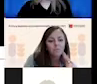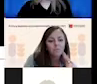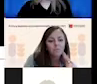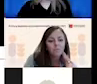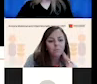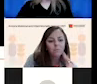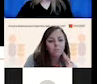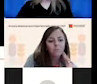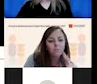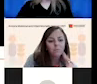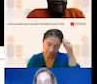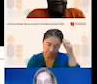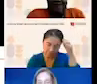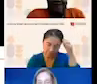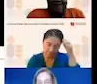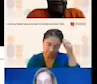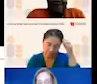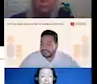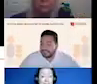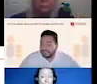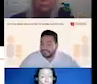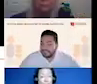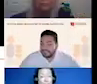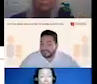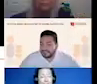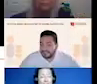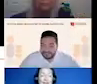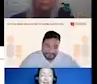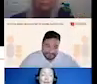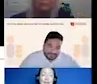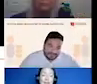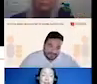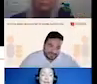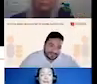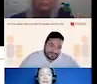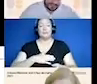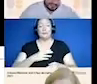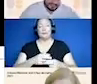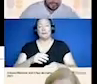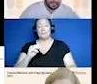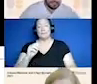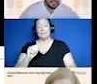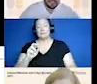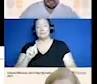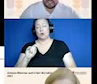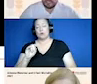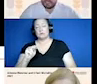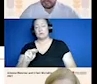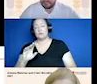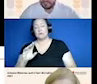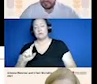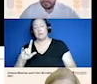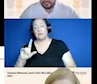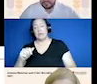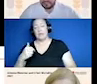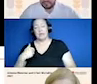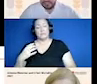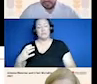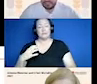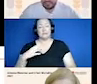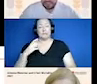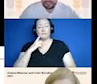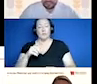we made it here towards the end. So again, buenas tardes. My name is Martin Zelaya, and I'm the chief for the Office of Assessment and